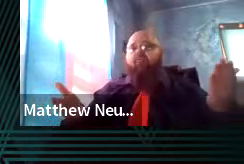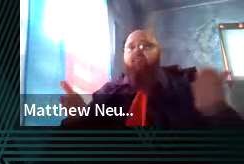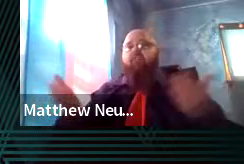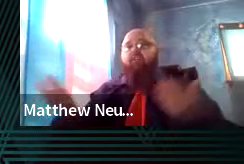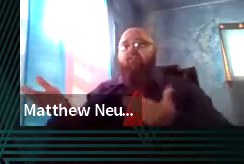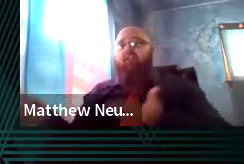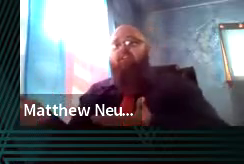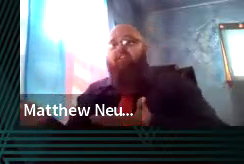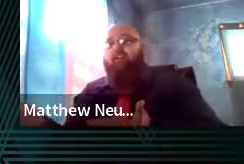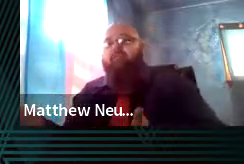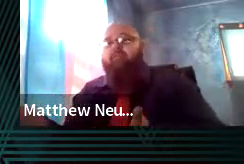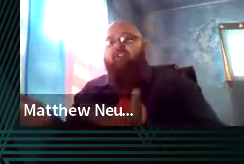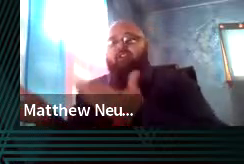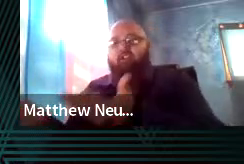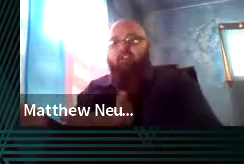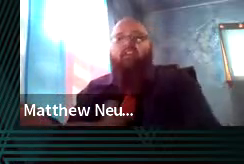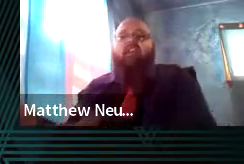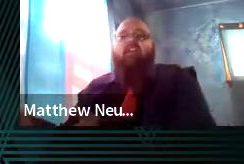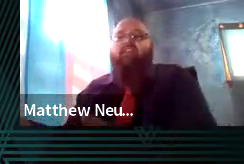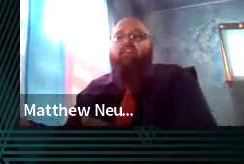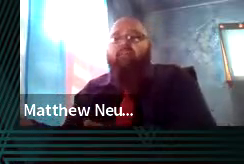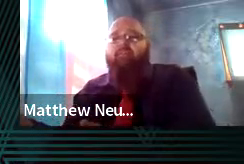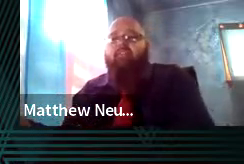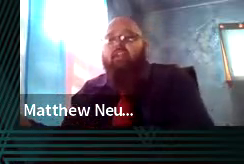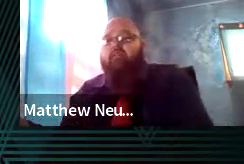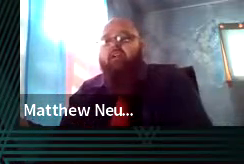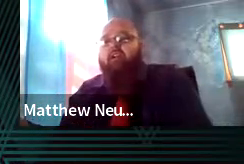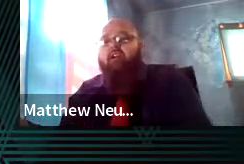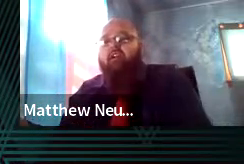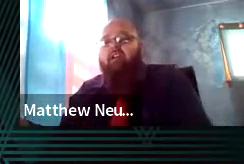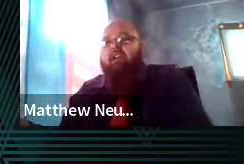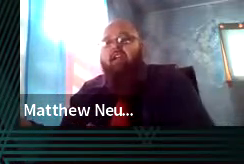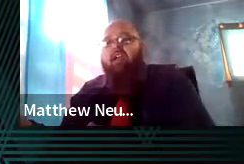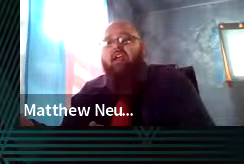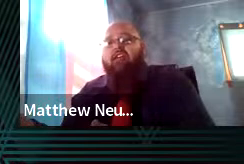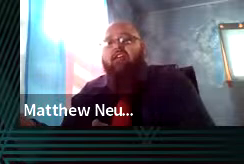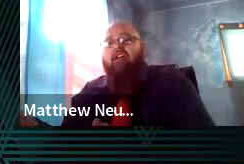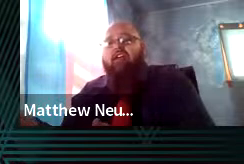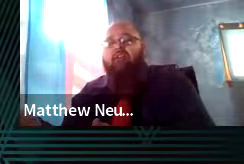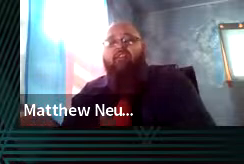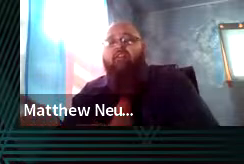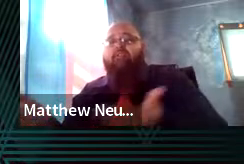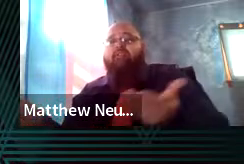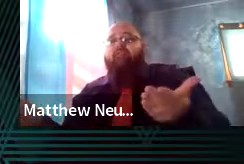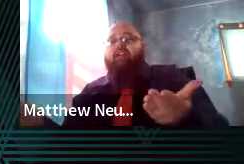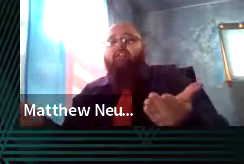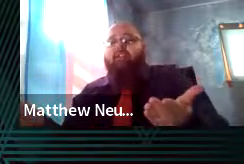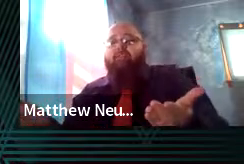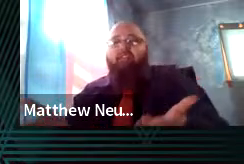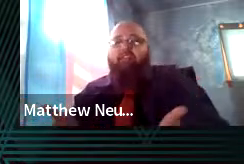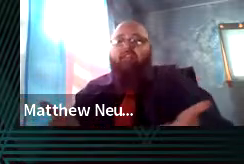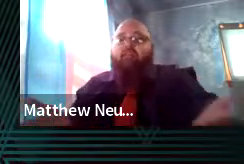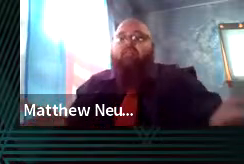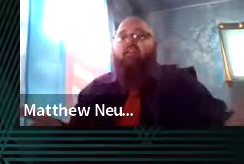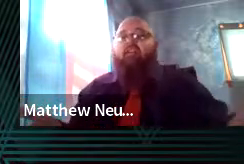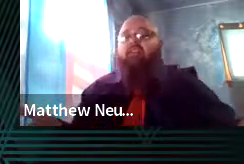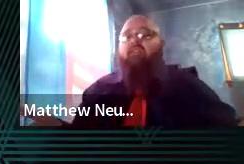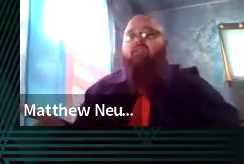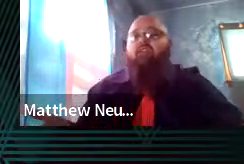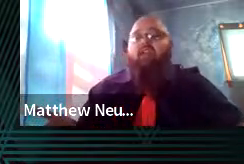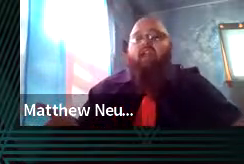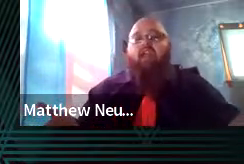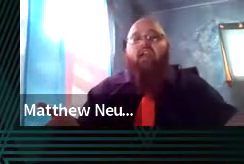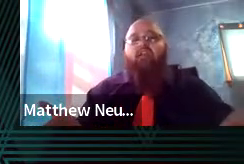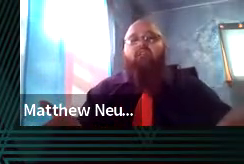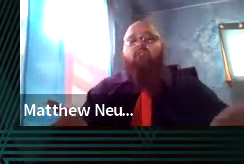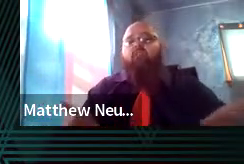HIV before you married them to make sure that they didn't have sex before they got married. And I thought that was the process because that's what we were taught in